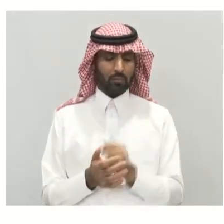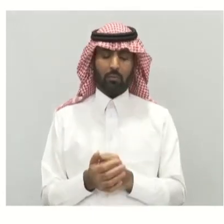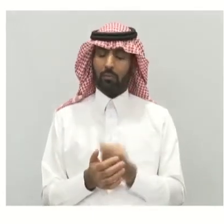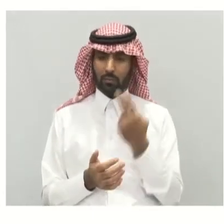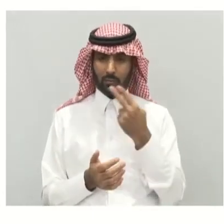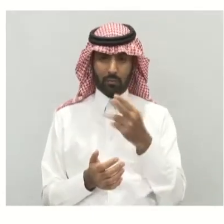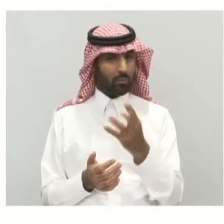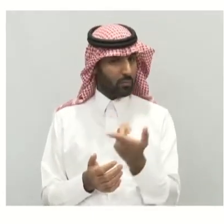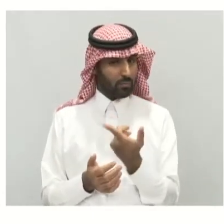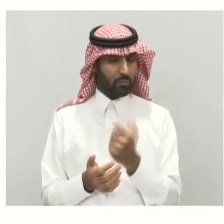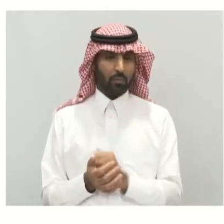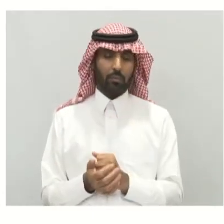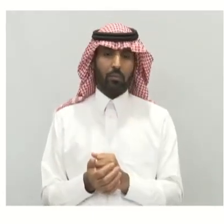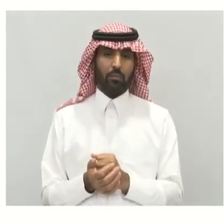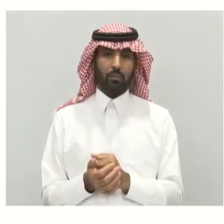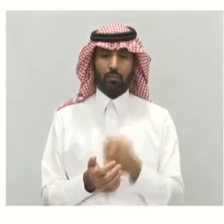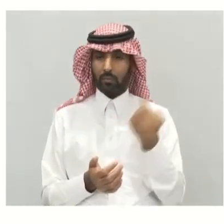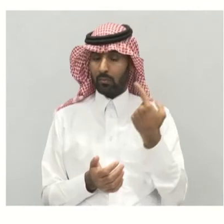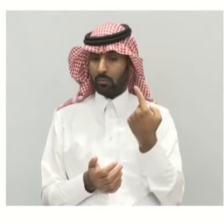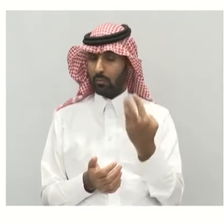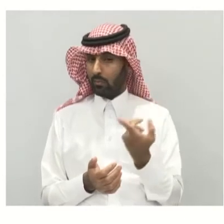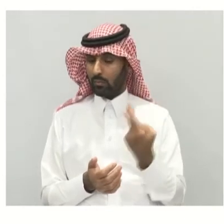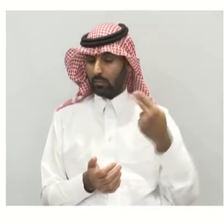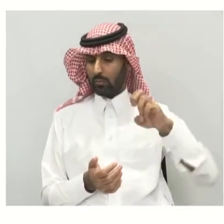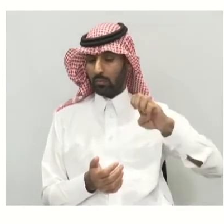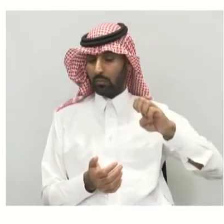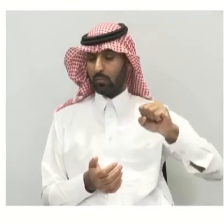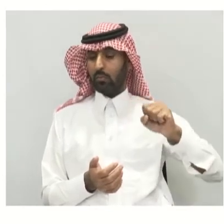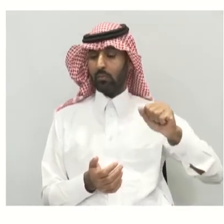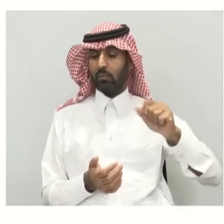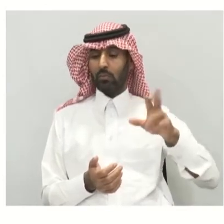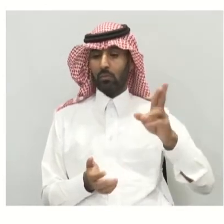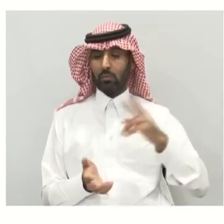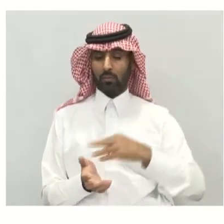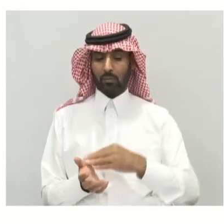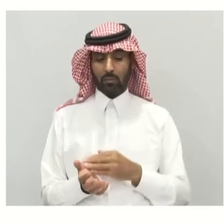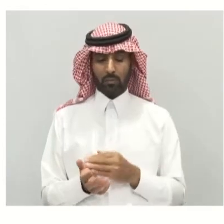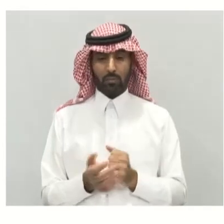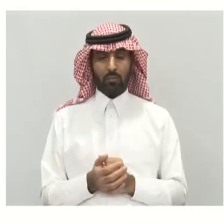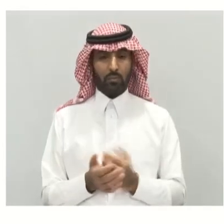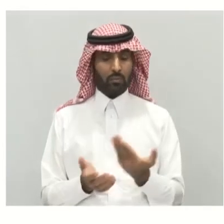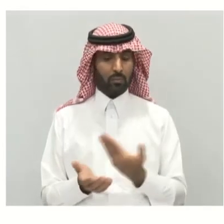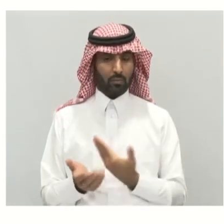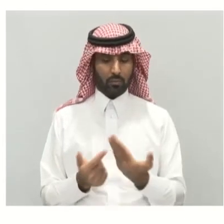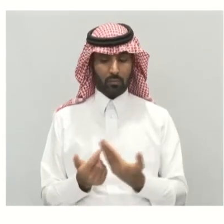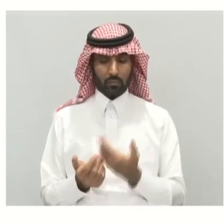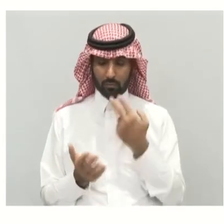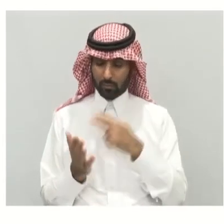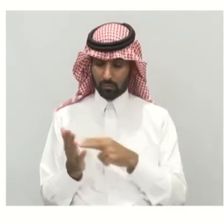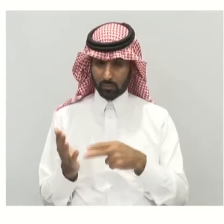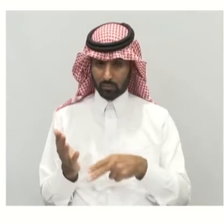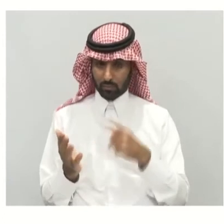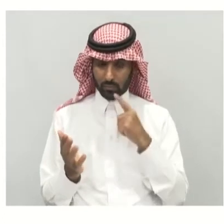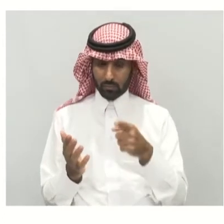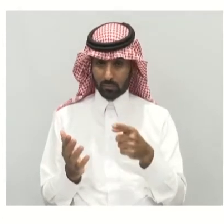see? So we have to fill it based on the reading, page 71, okay? These are the readings. So you